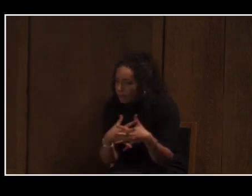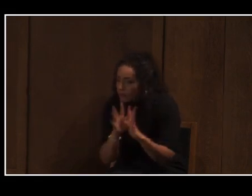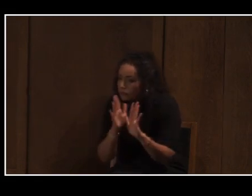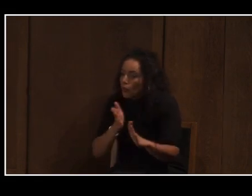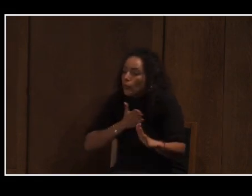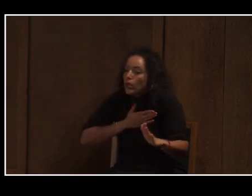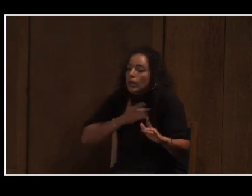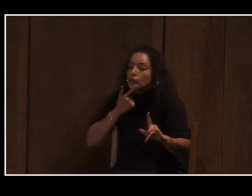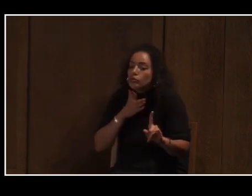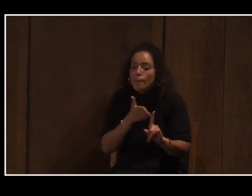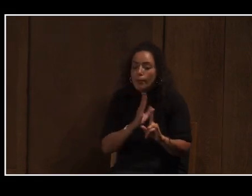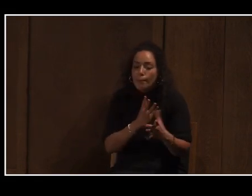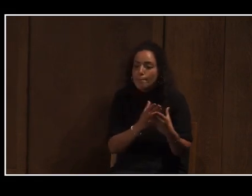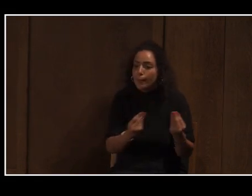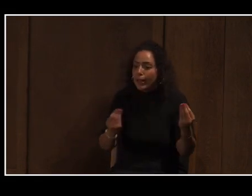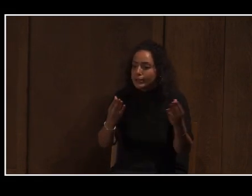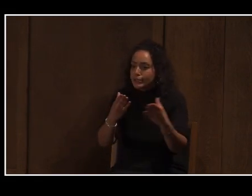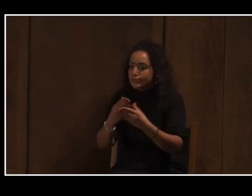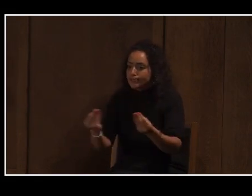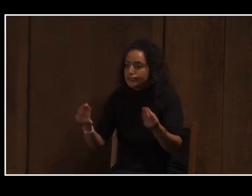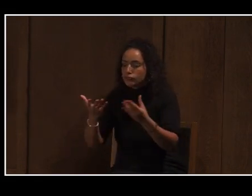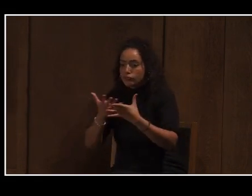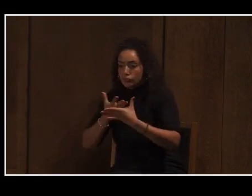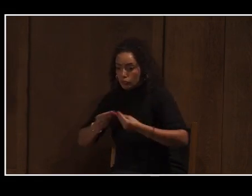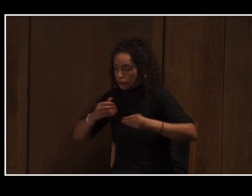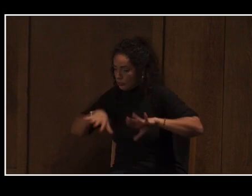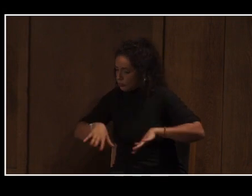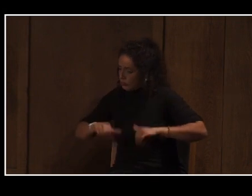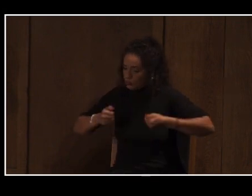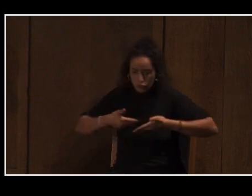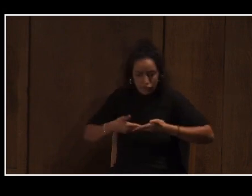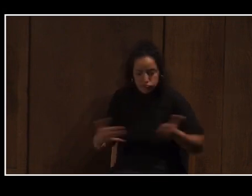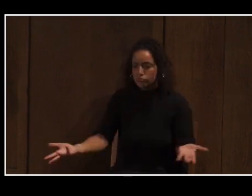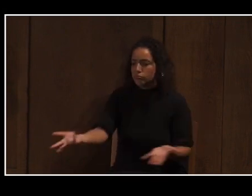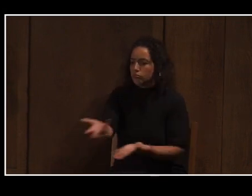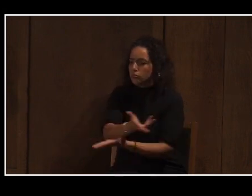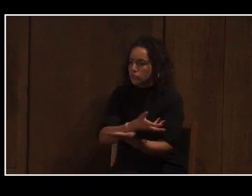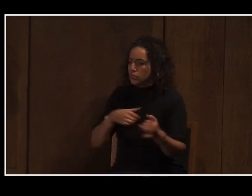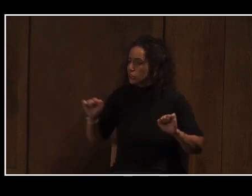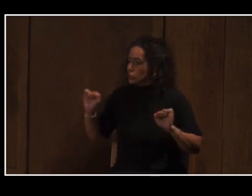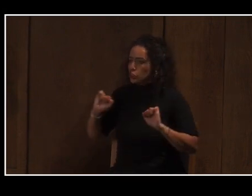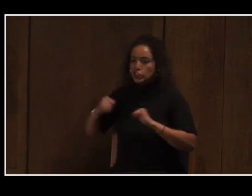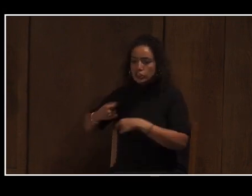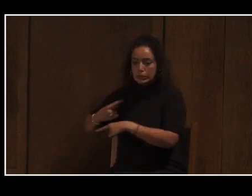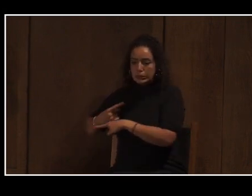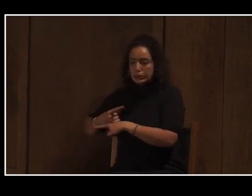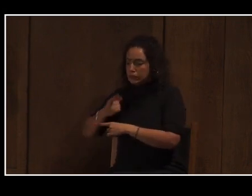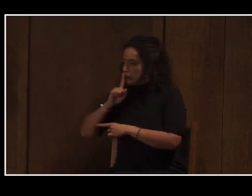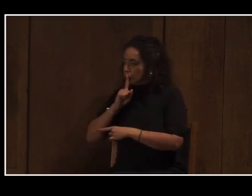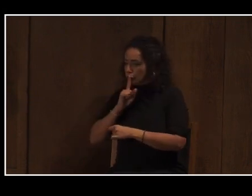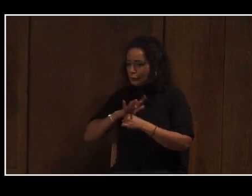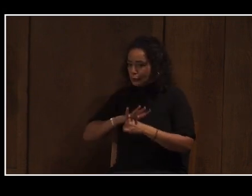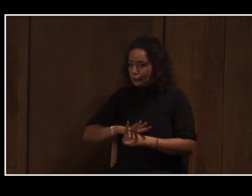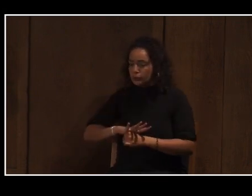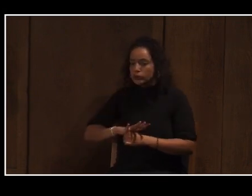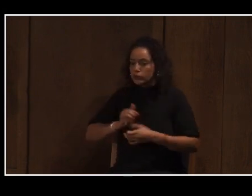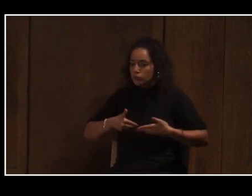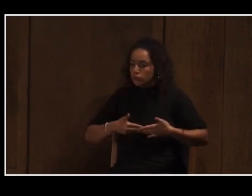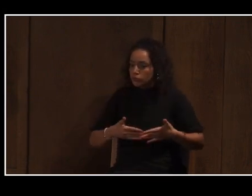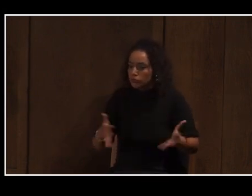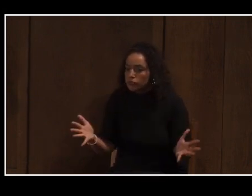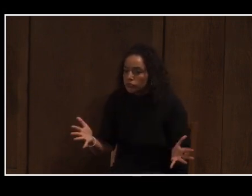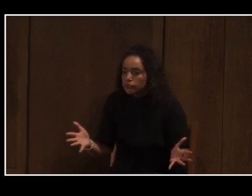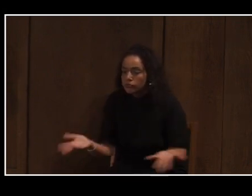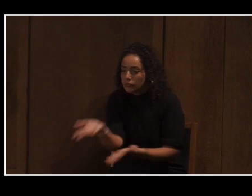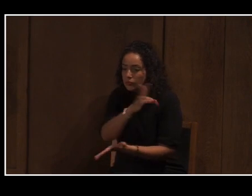to have the conversations that were not being had, to bring in the voices that had not necessarily been heard, and go way beyond, as I mentioned, like a technocratic view of a